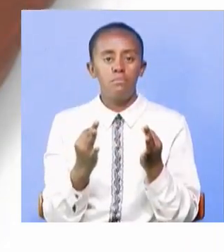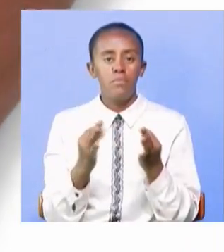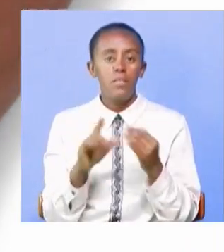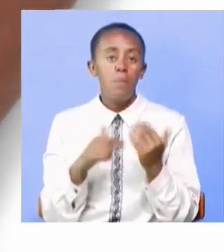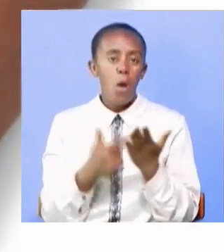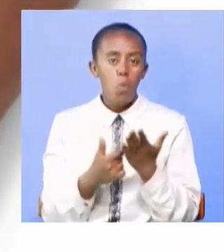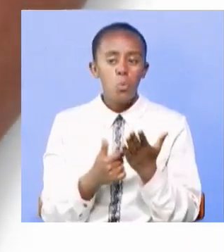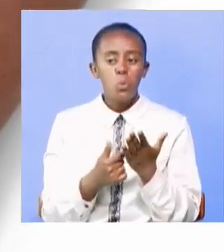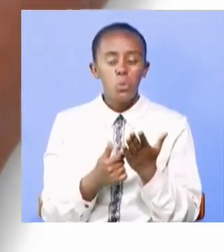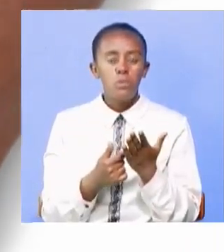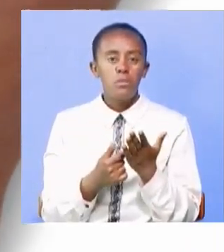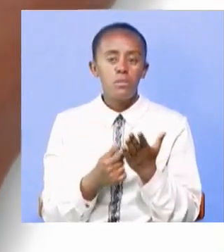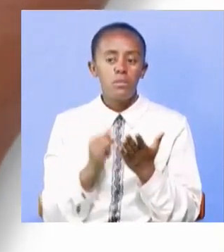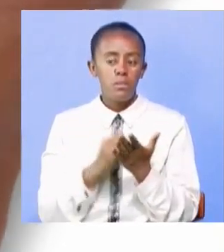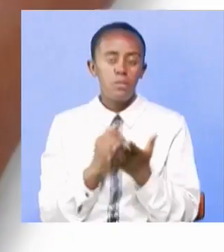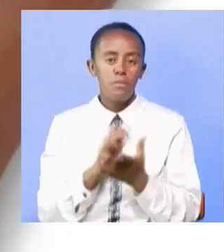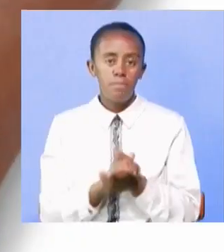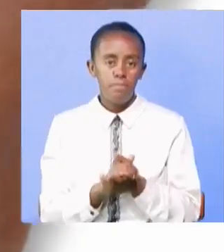about it,